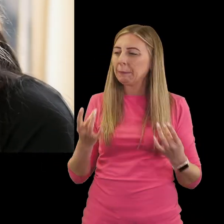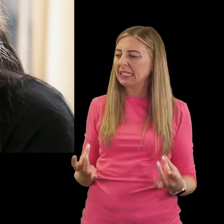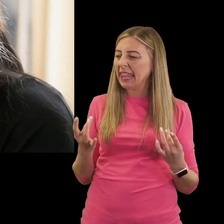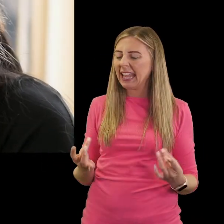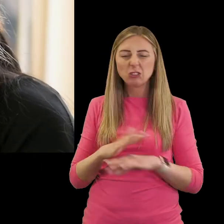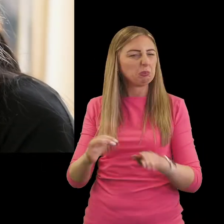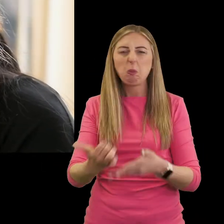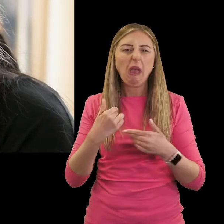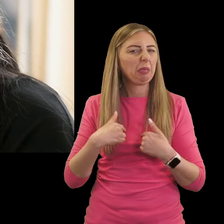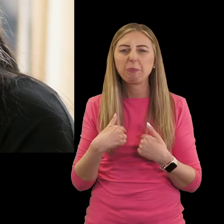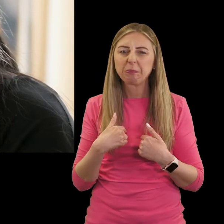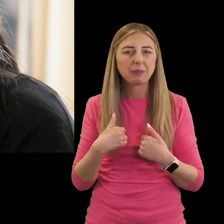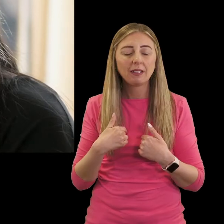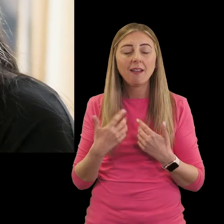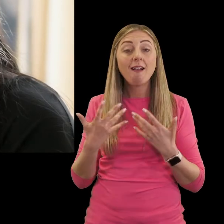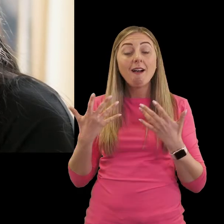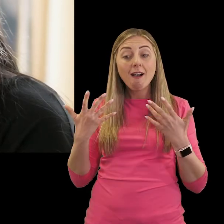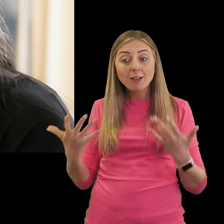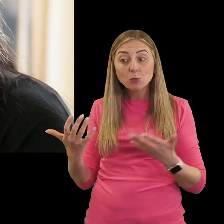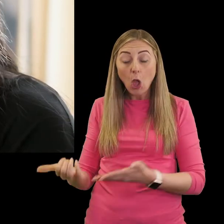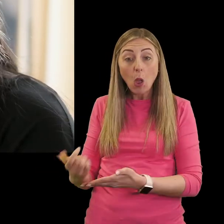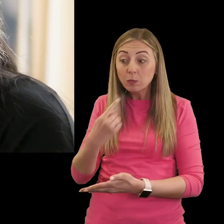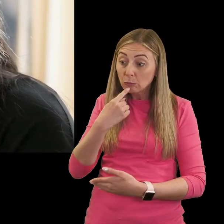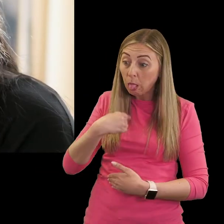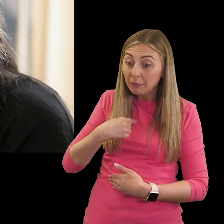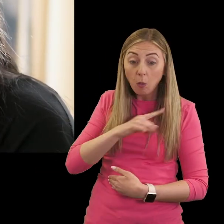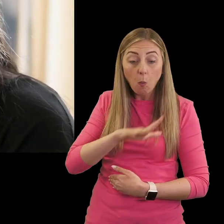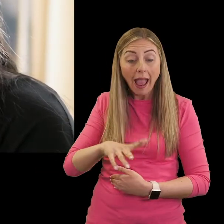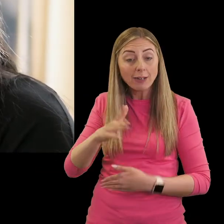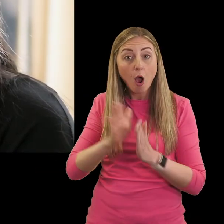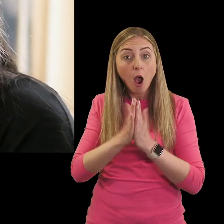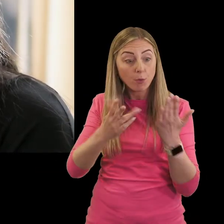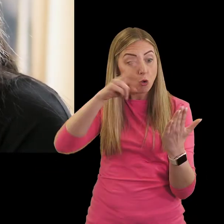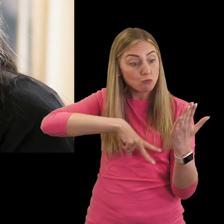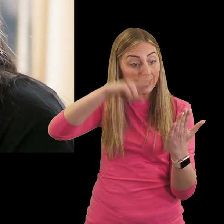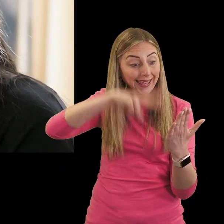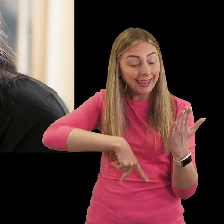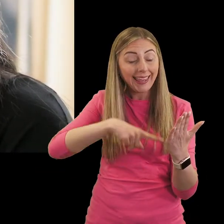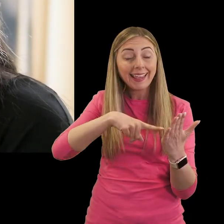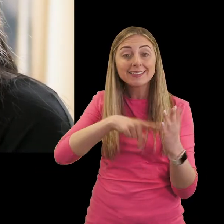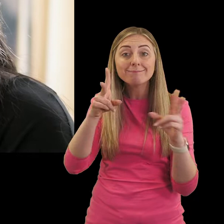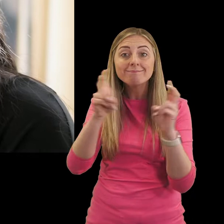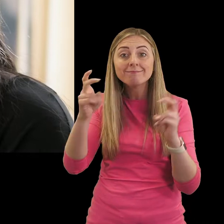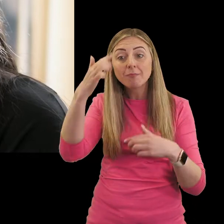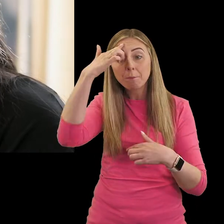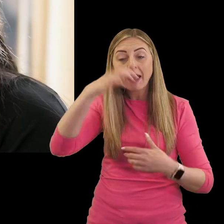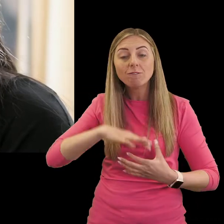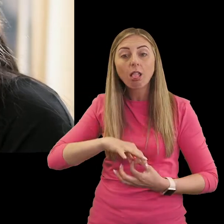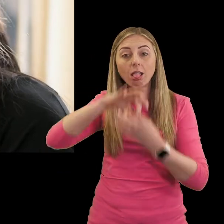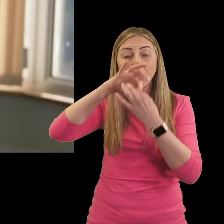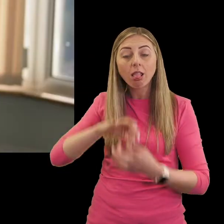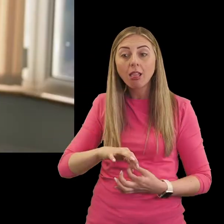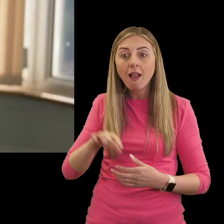technique. So they recommended that I read a book on mindfulness, which really showed that I was being listened